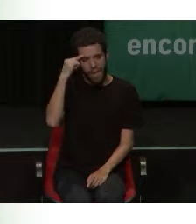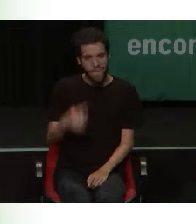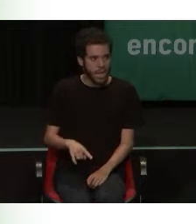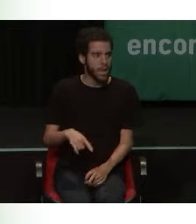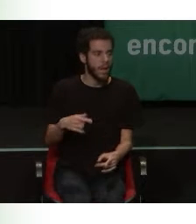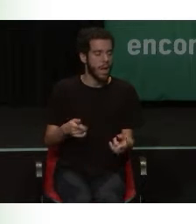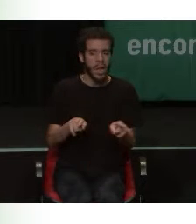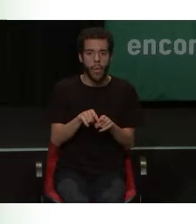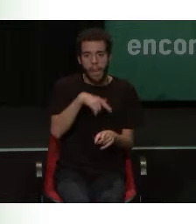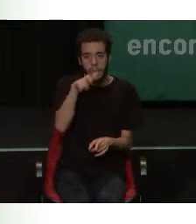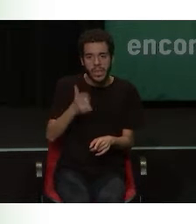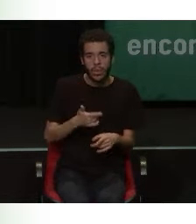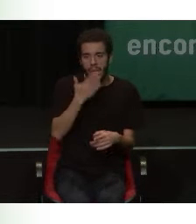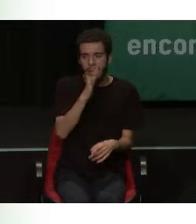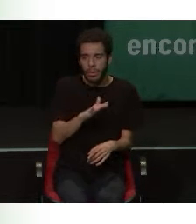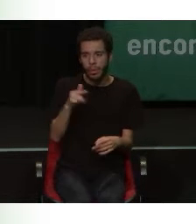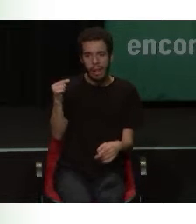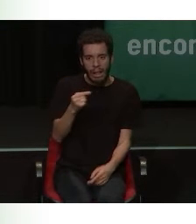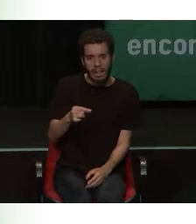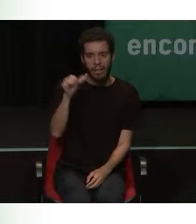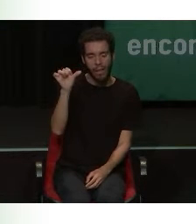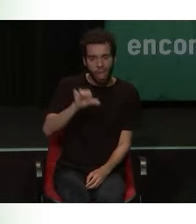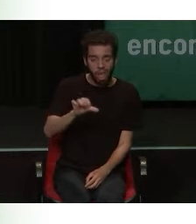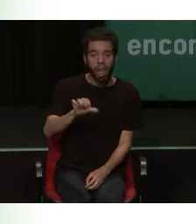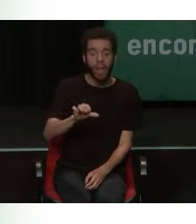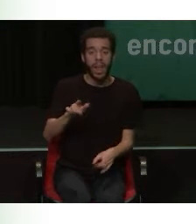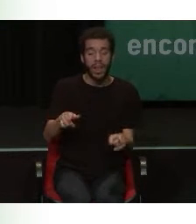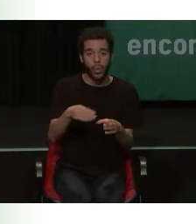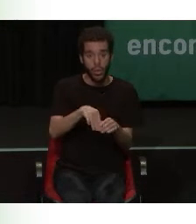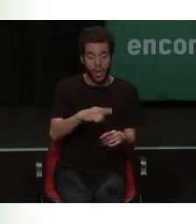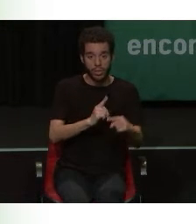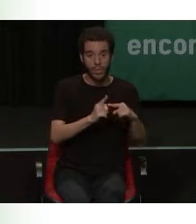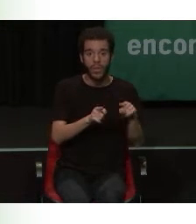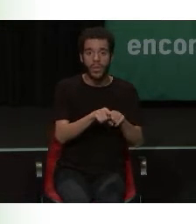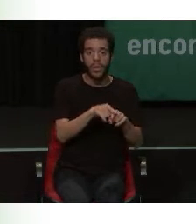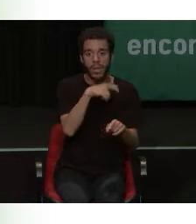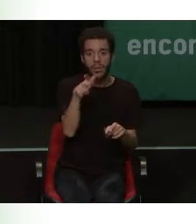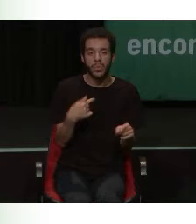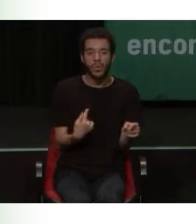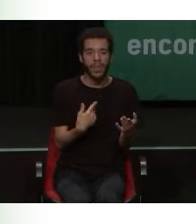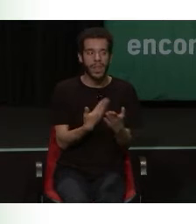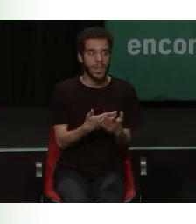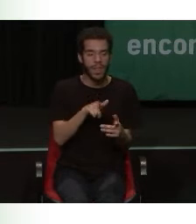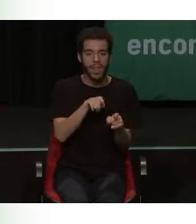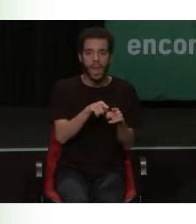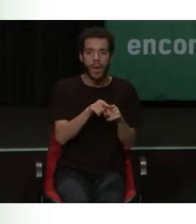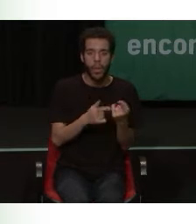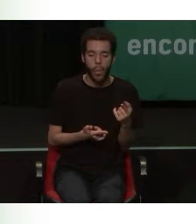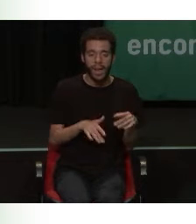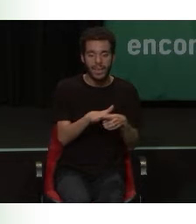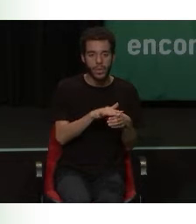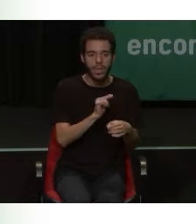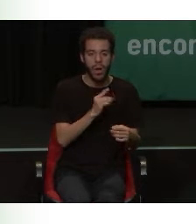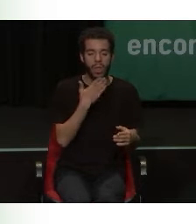difficult temper. We realize that people with difficult temper in a favorable context,